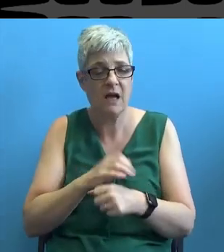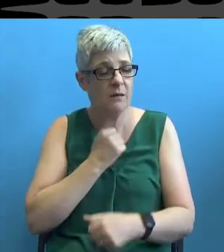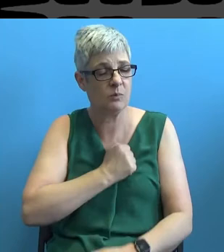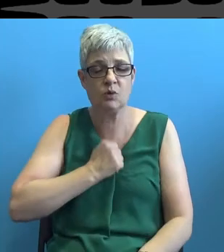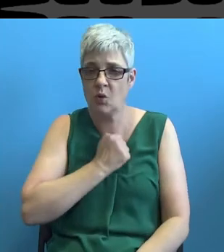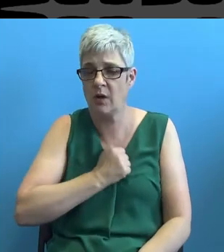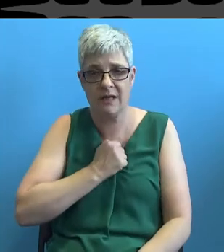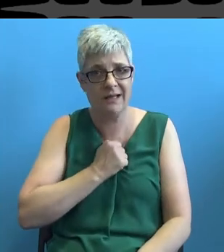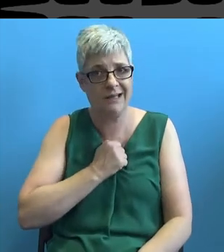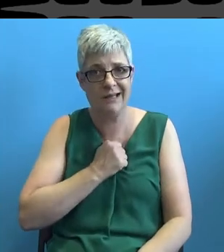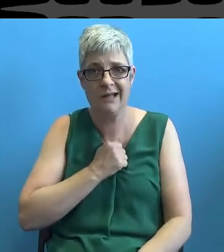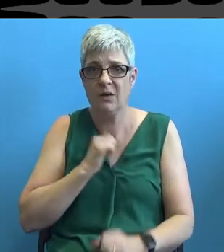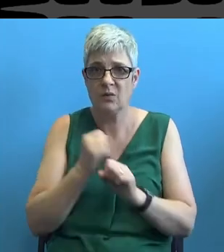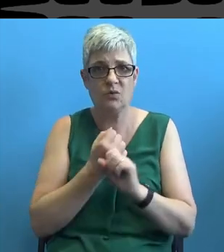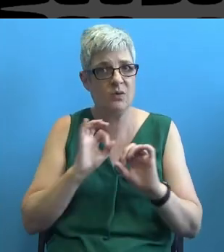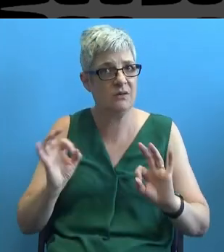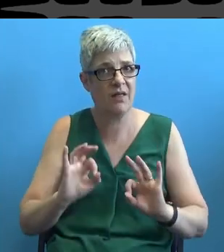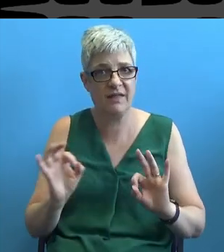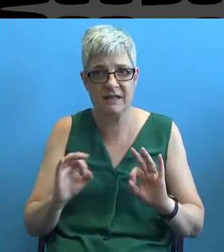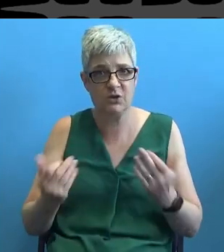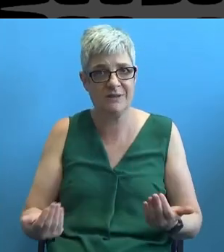can't do anything about that today.